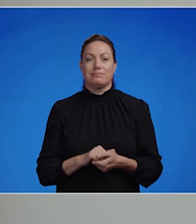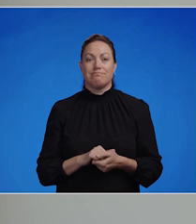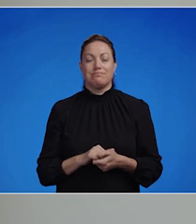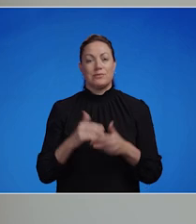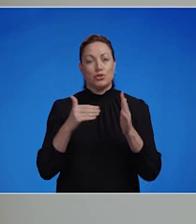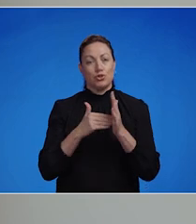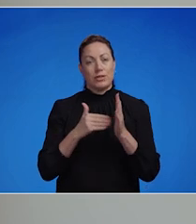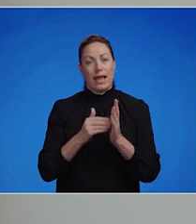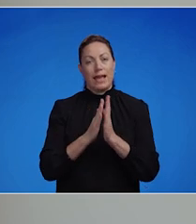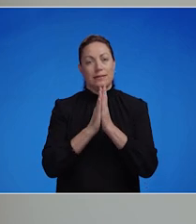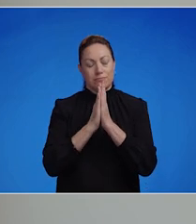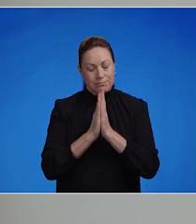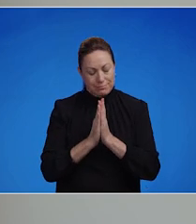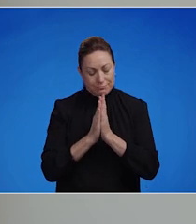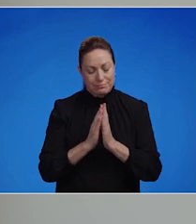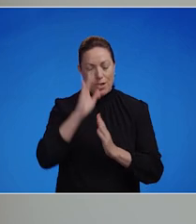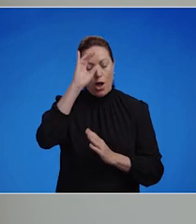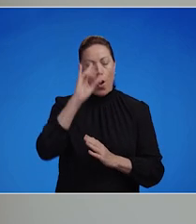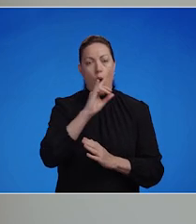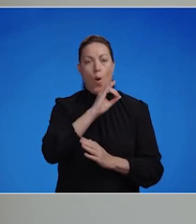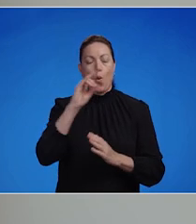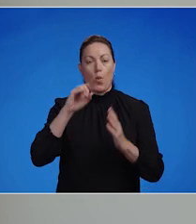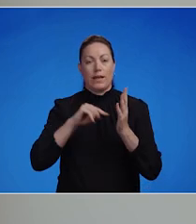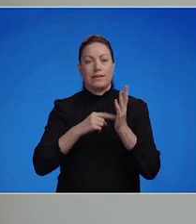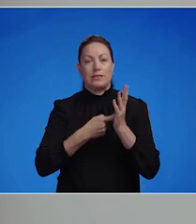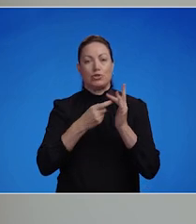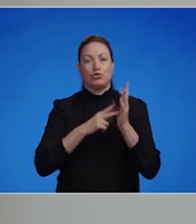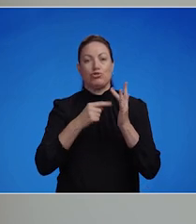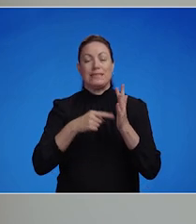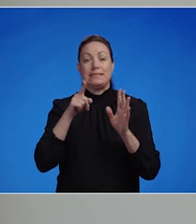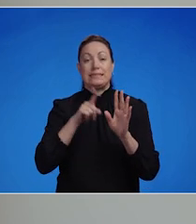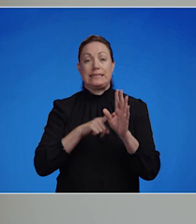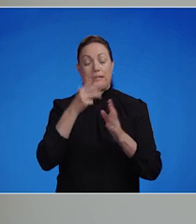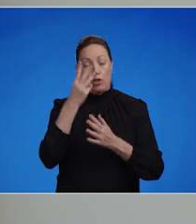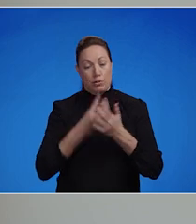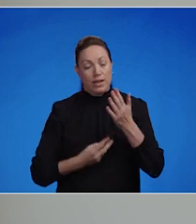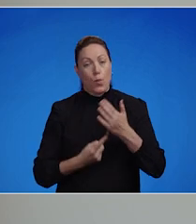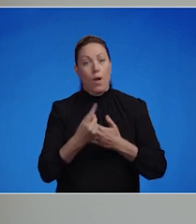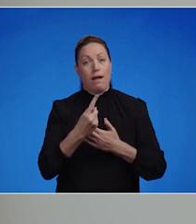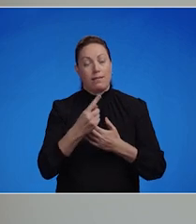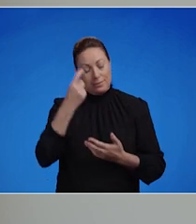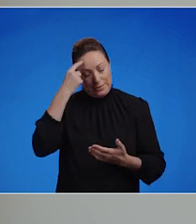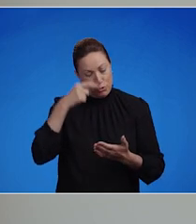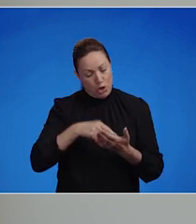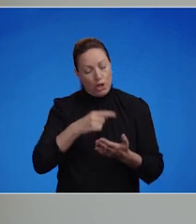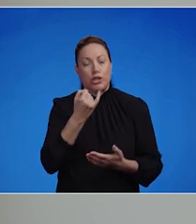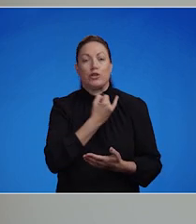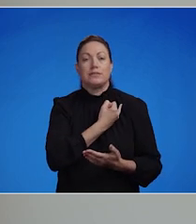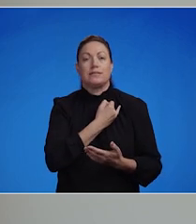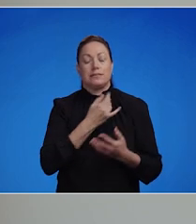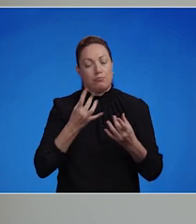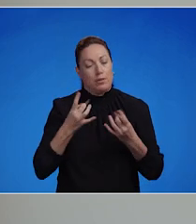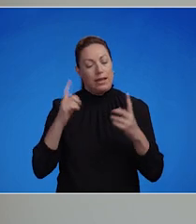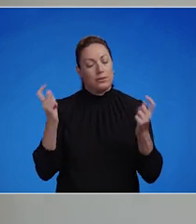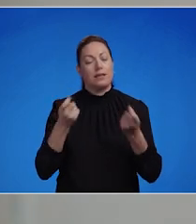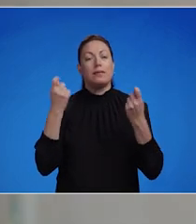On this solemnity of the Most Holy Trinity, brothers and sisters, let us acknowledge our sins and so prepare ourselves to